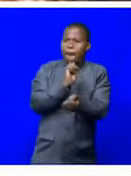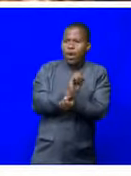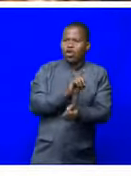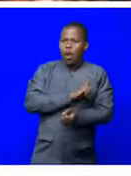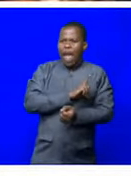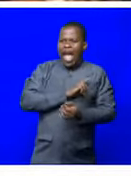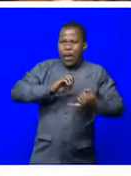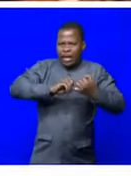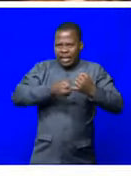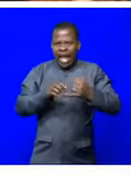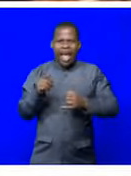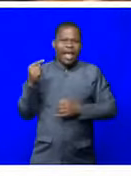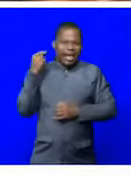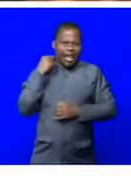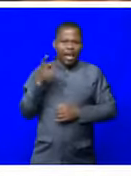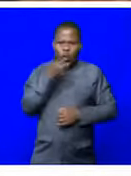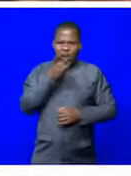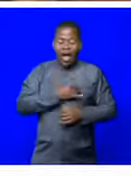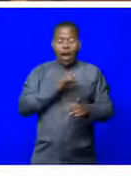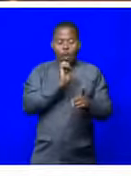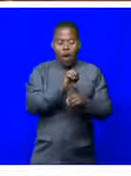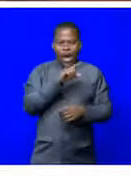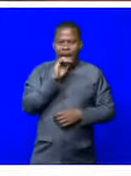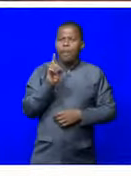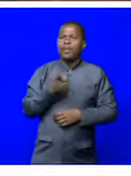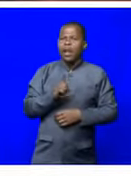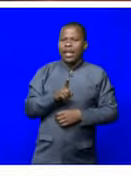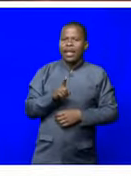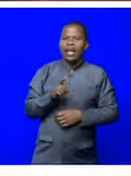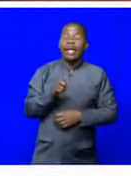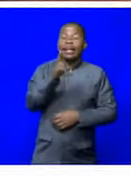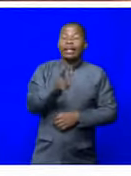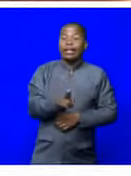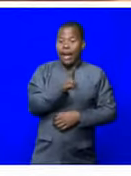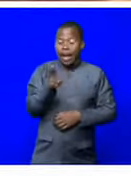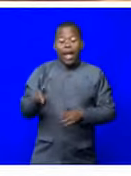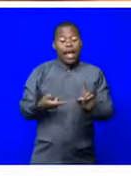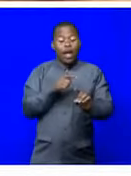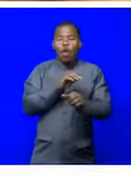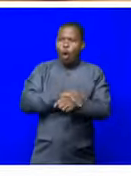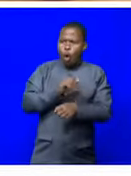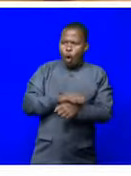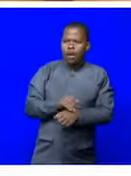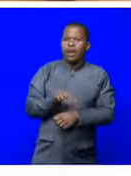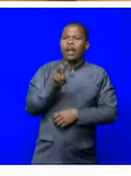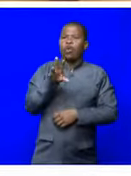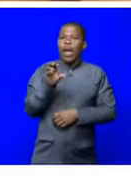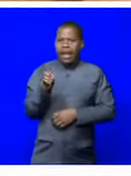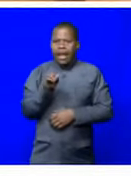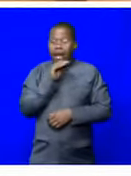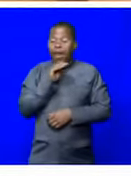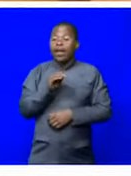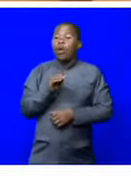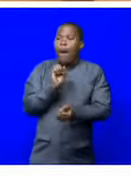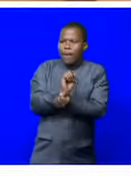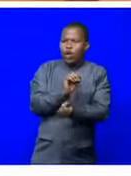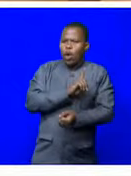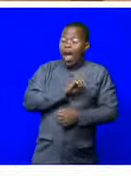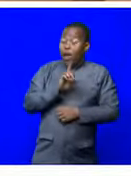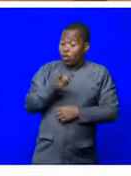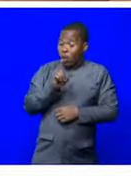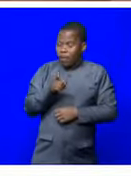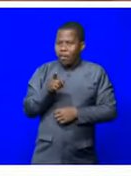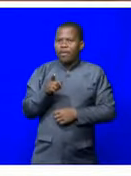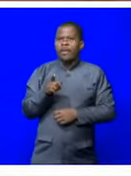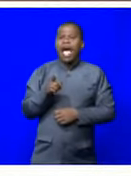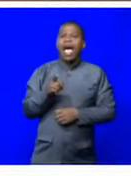sakhe eMalangeni Pretty Dlamini ngelisondo. Zikalala oneminyaka lengemashumi lamabili usolakala ukuthi lokhu